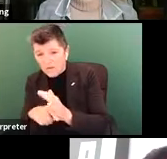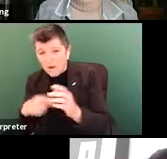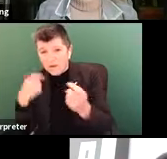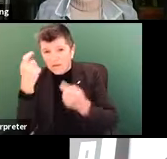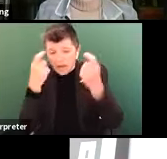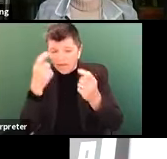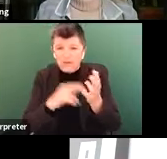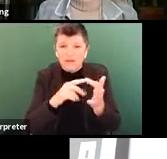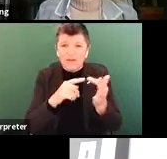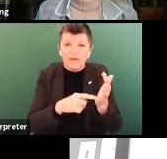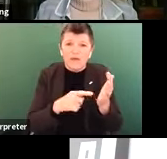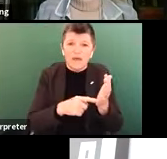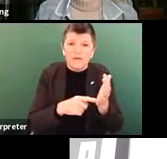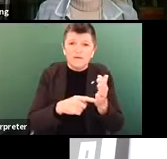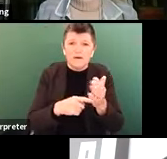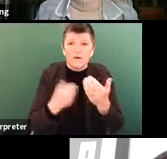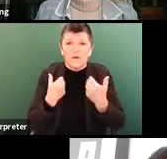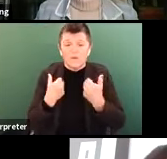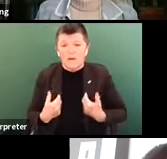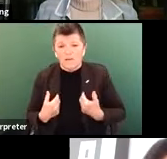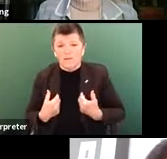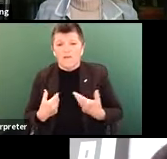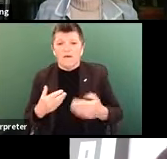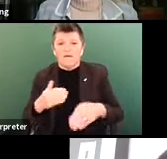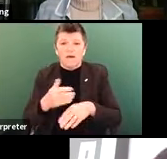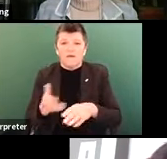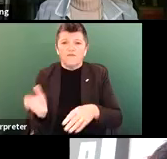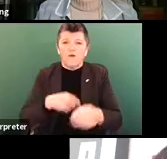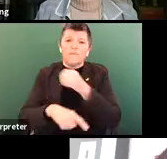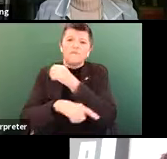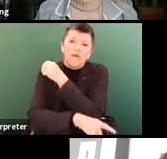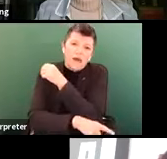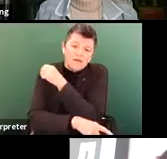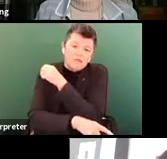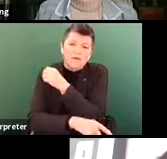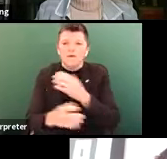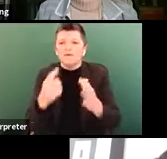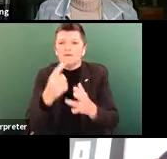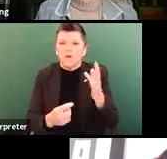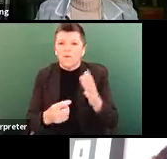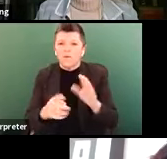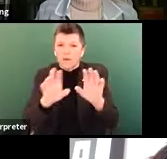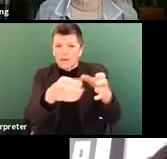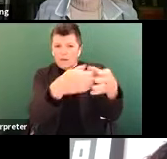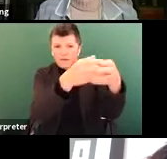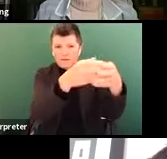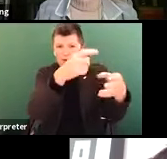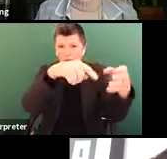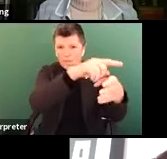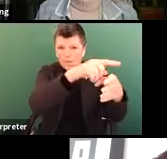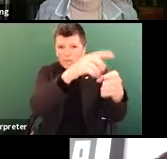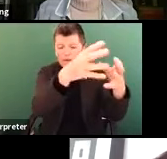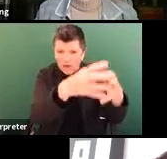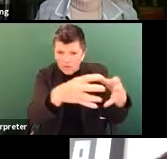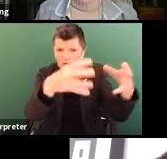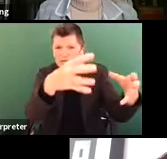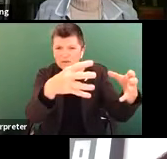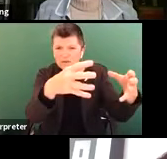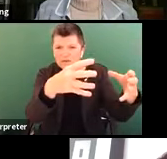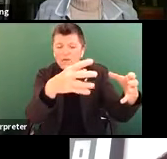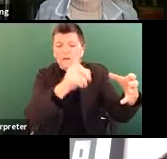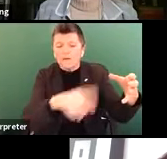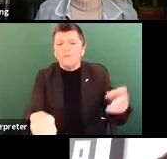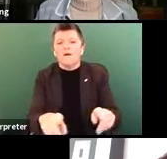of debt. And it's not only the top wealth that increases, it's also